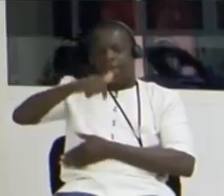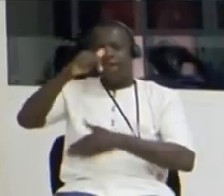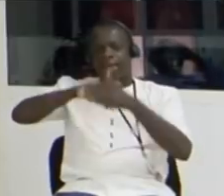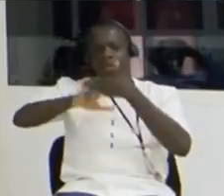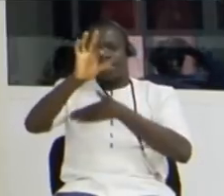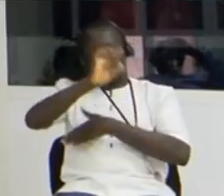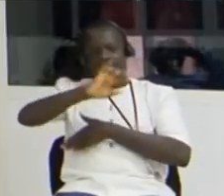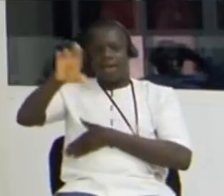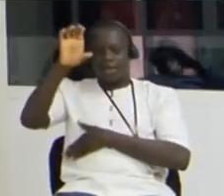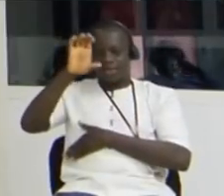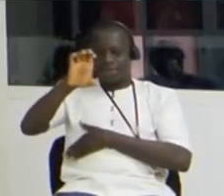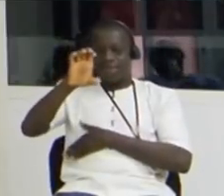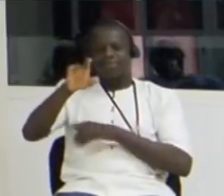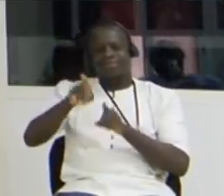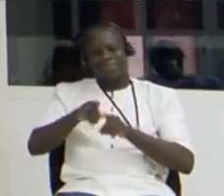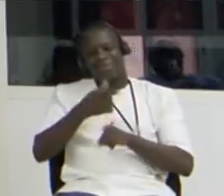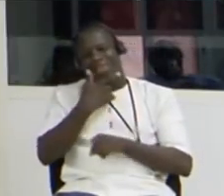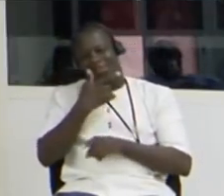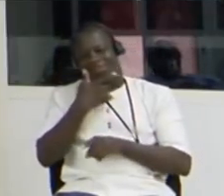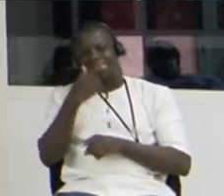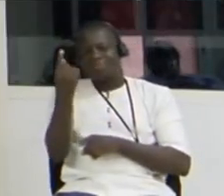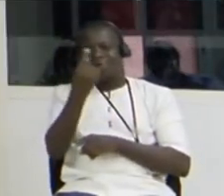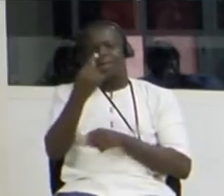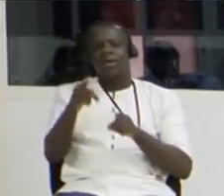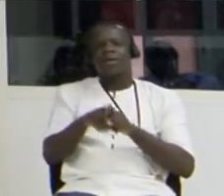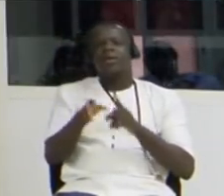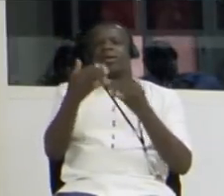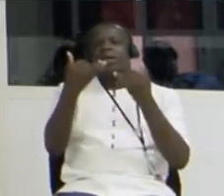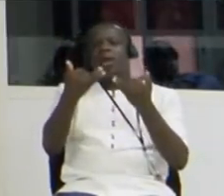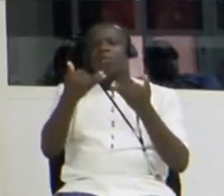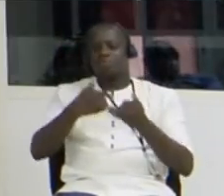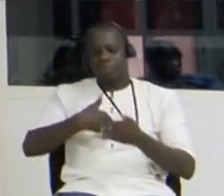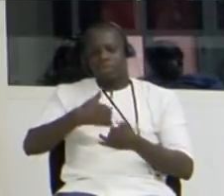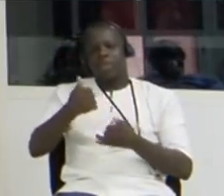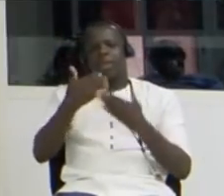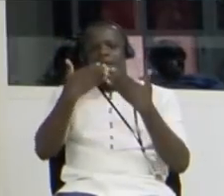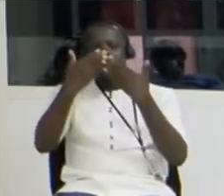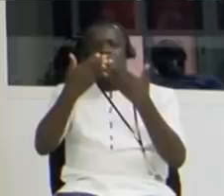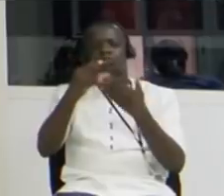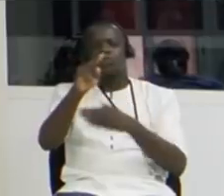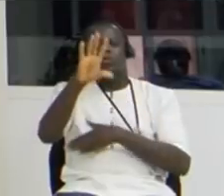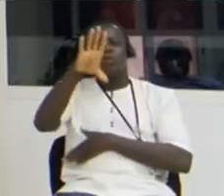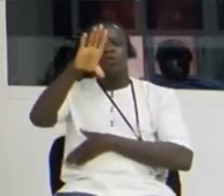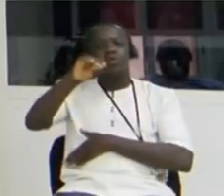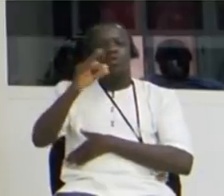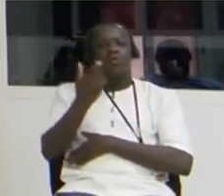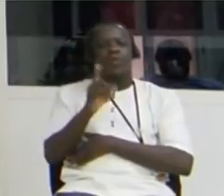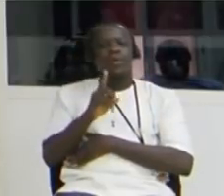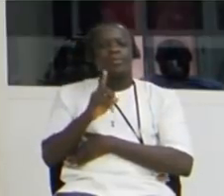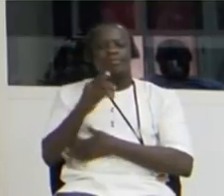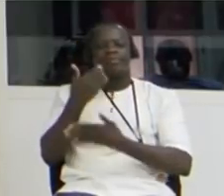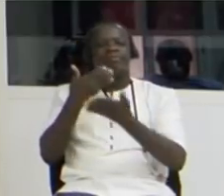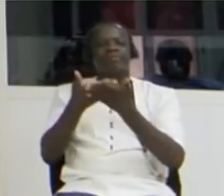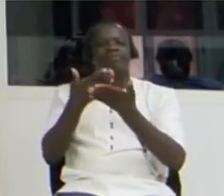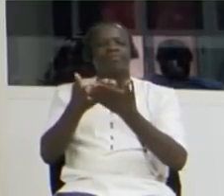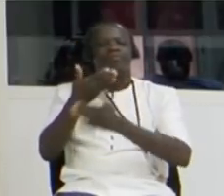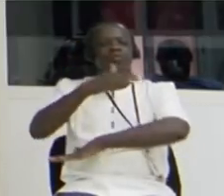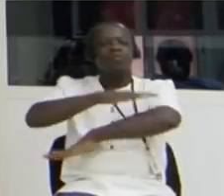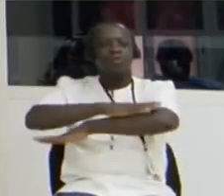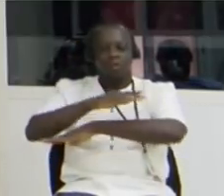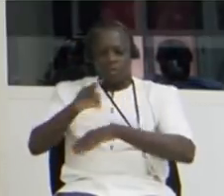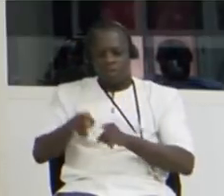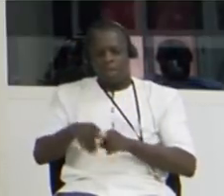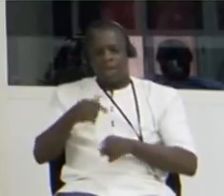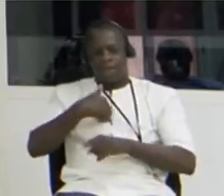Kindly tell us what you did after you finished your education. Yes, when I finished my